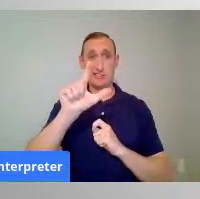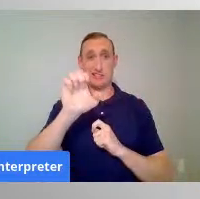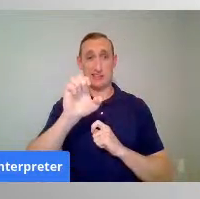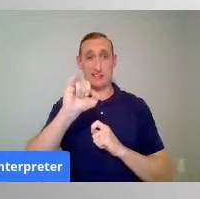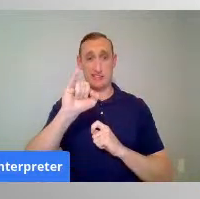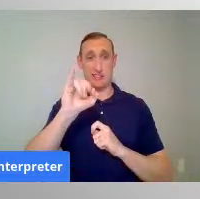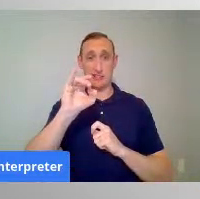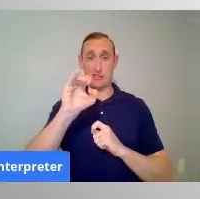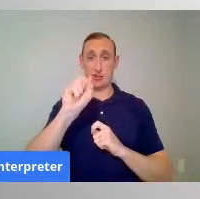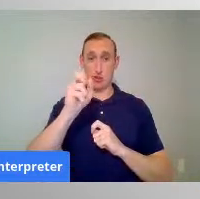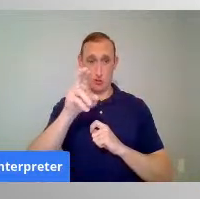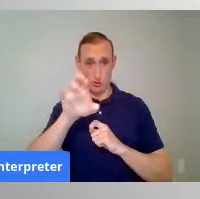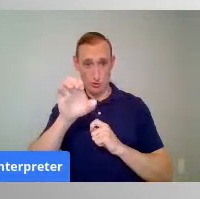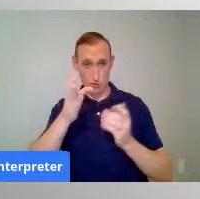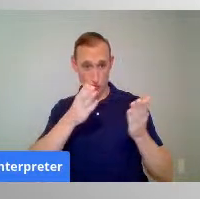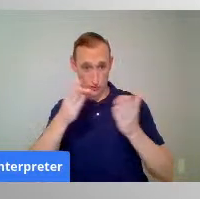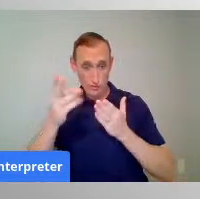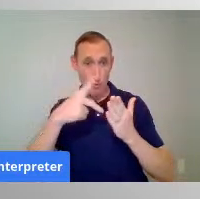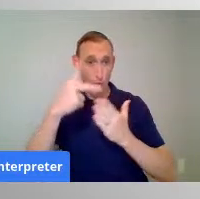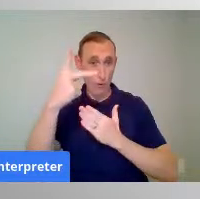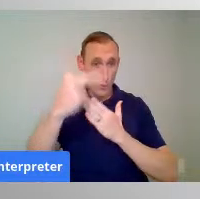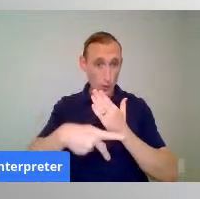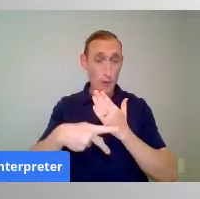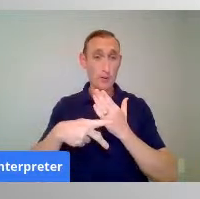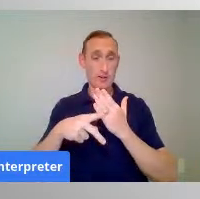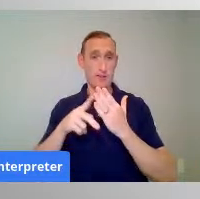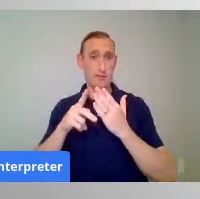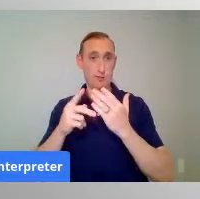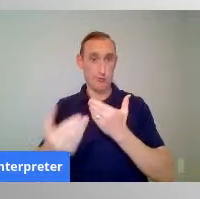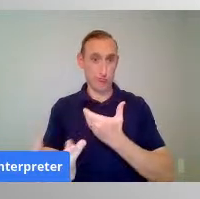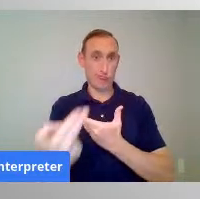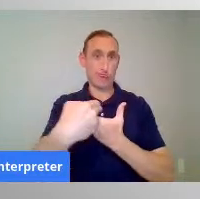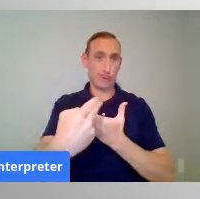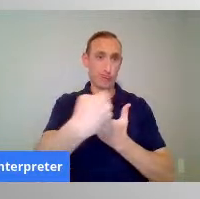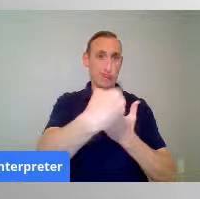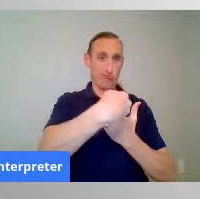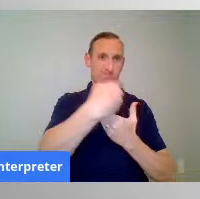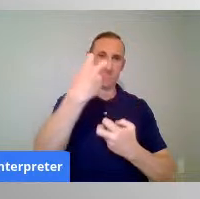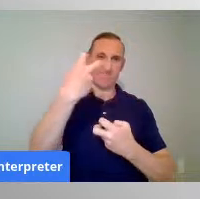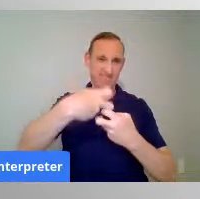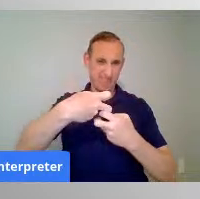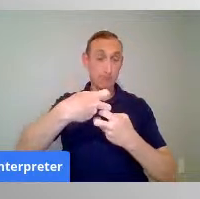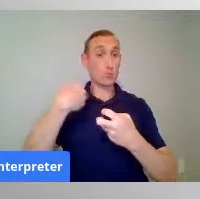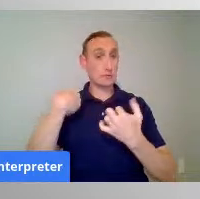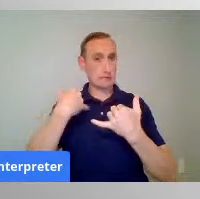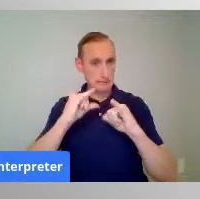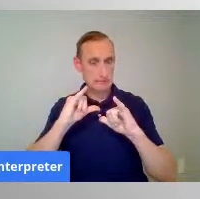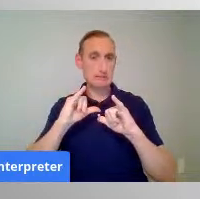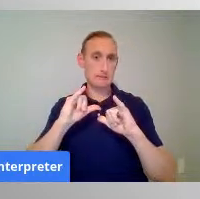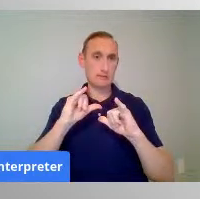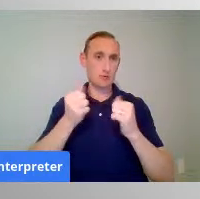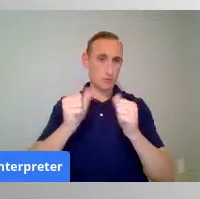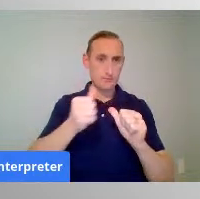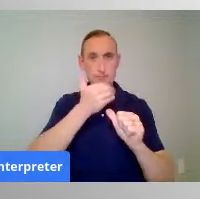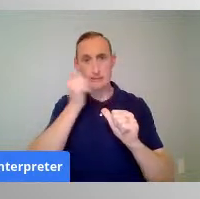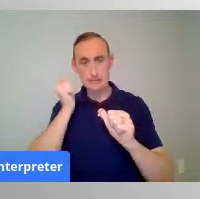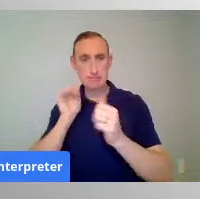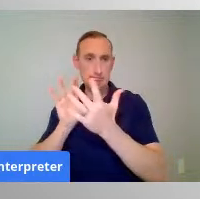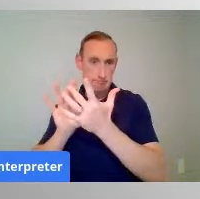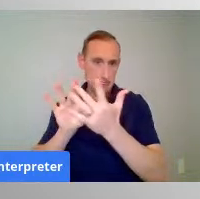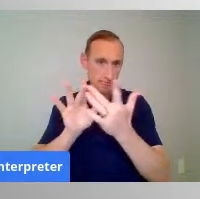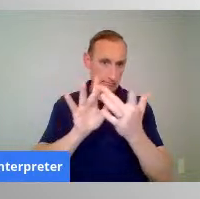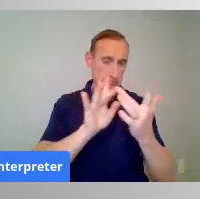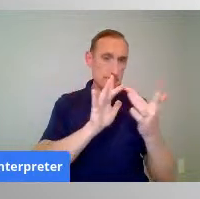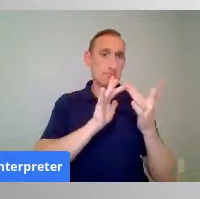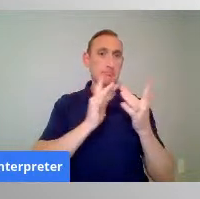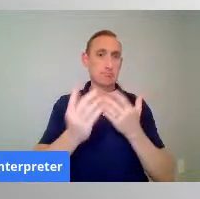and services and the ability to reach everybody is no different. We've been doing a great job virtually, the best we can, but obviously it doesn't reach